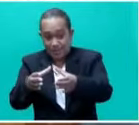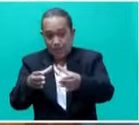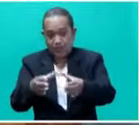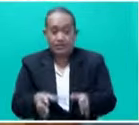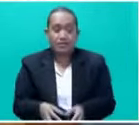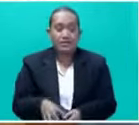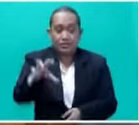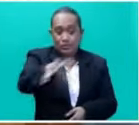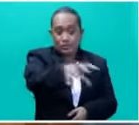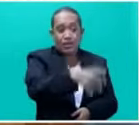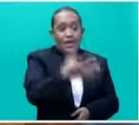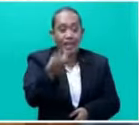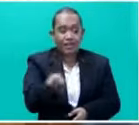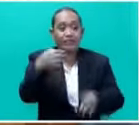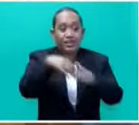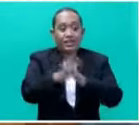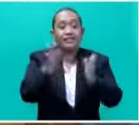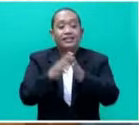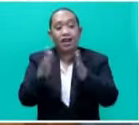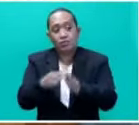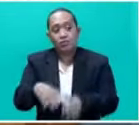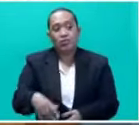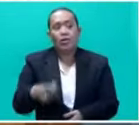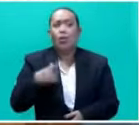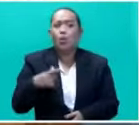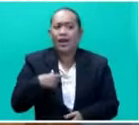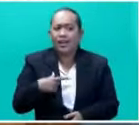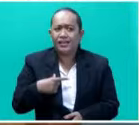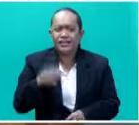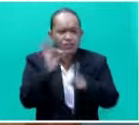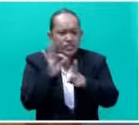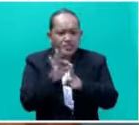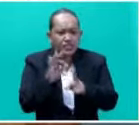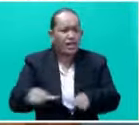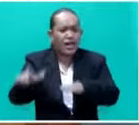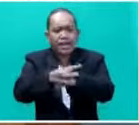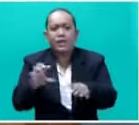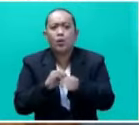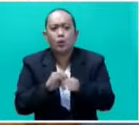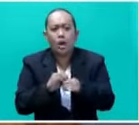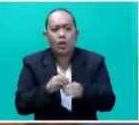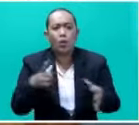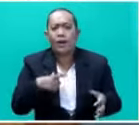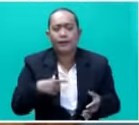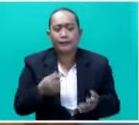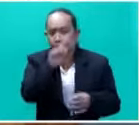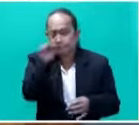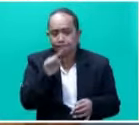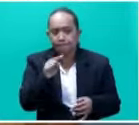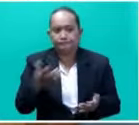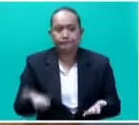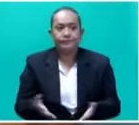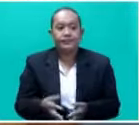also within town boundaries. So why hasn't she mentioned that specifically, that they have been consulted? Now, Honourable Speaker,